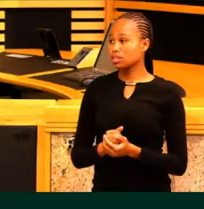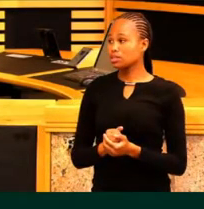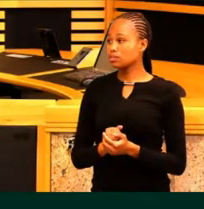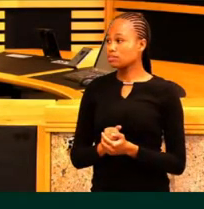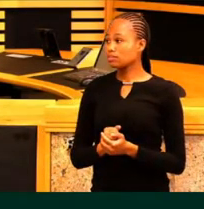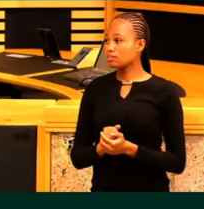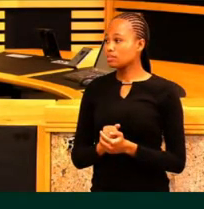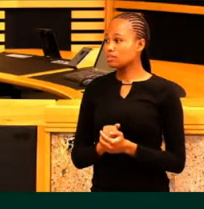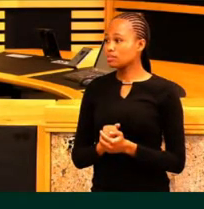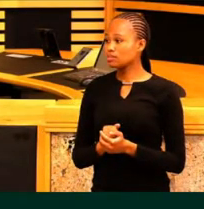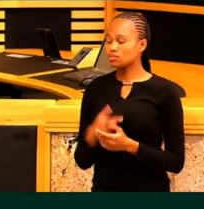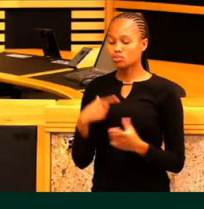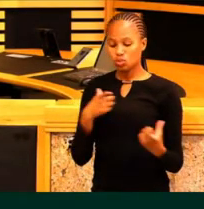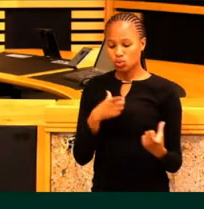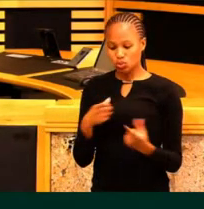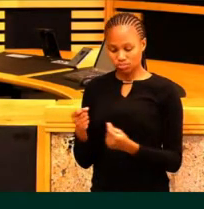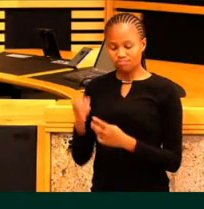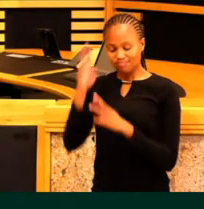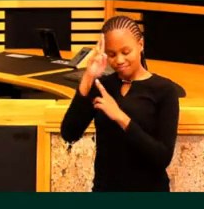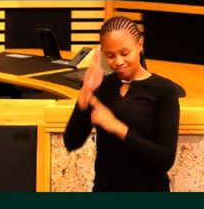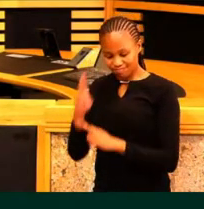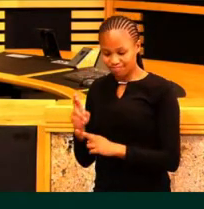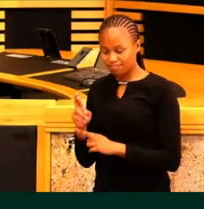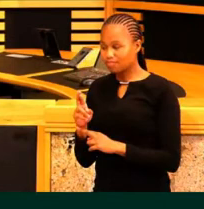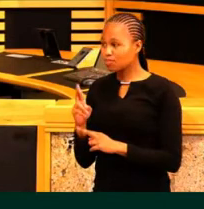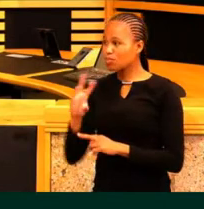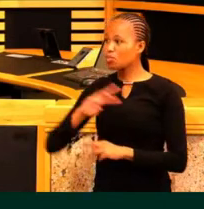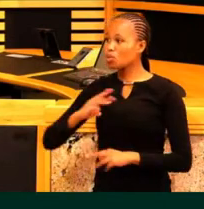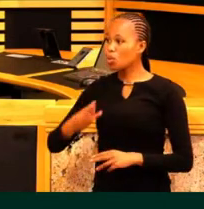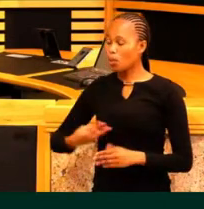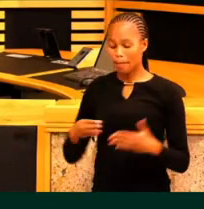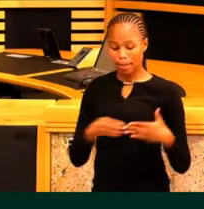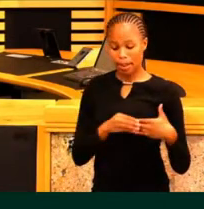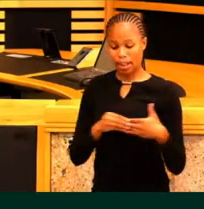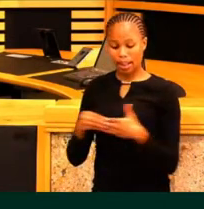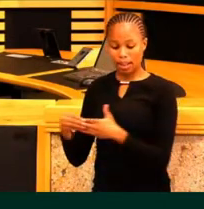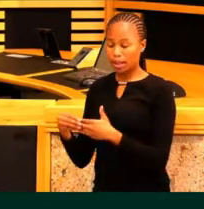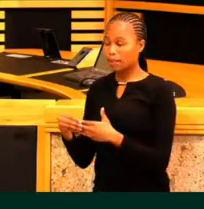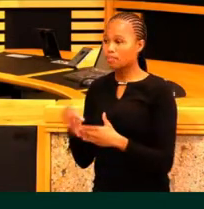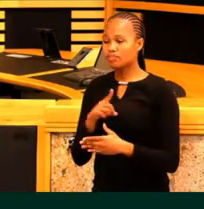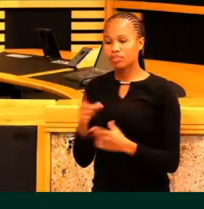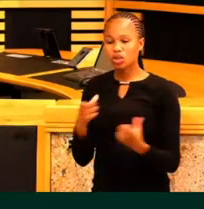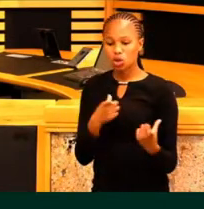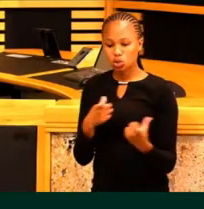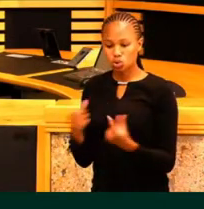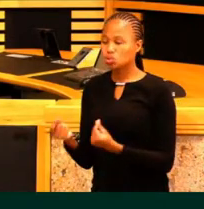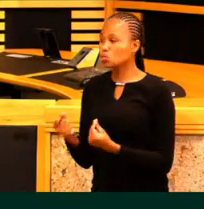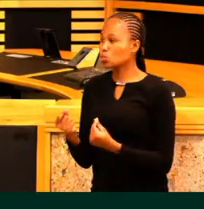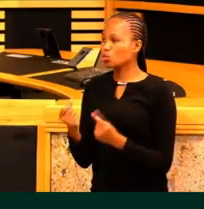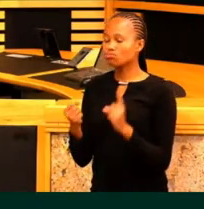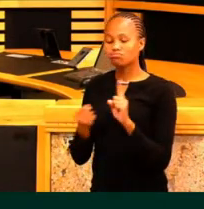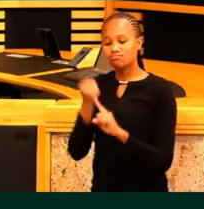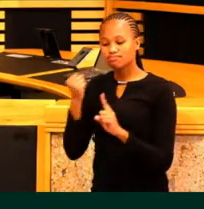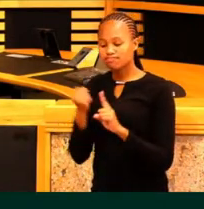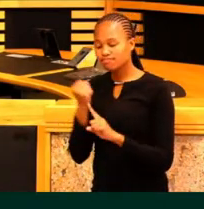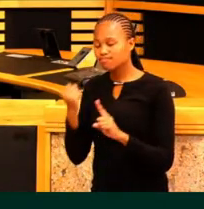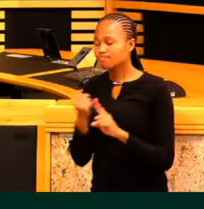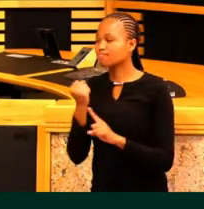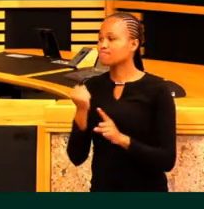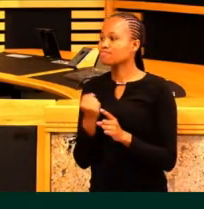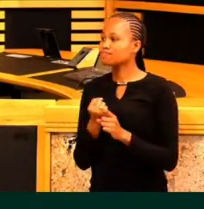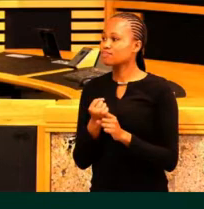bestowing honor to women for the leadership role they've played in the struggle for the liberation